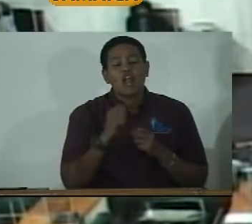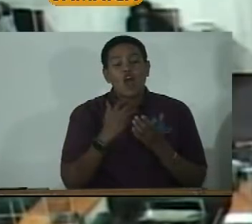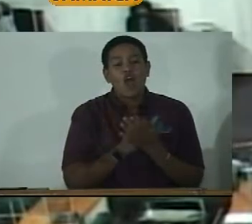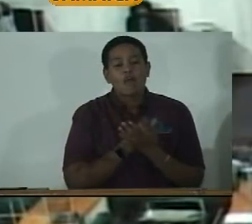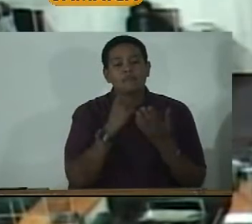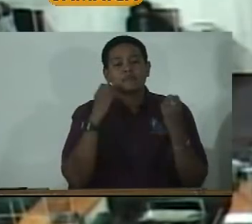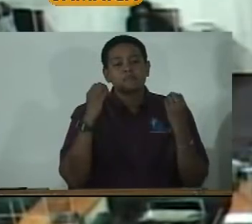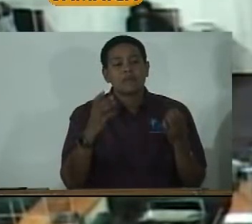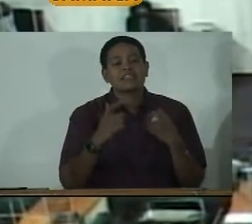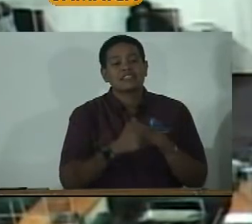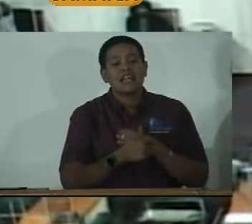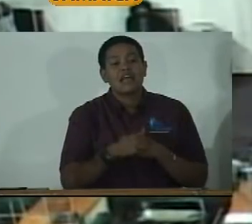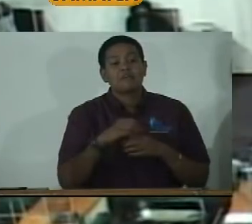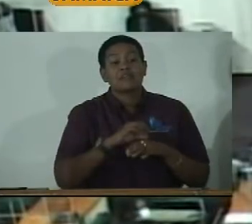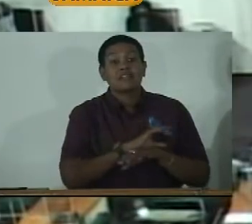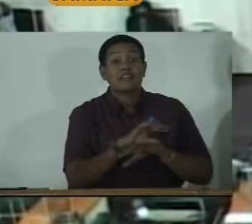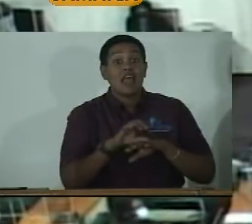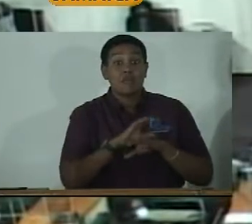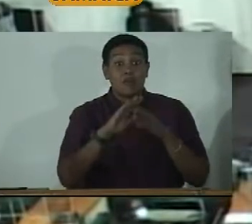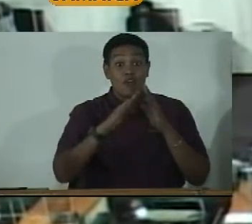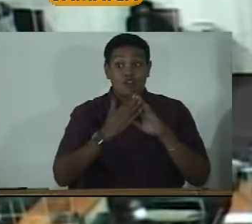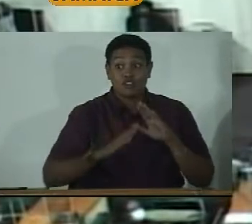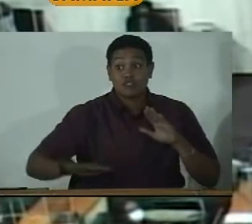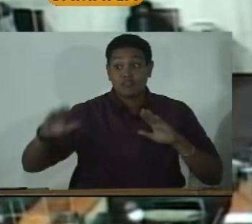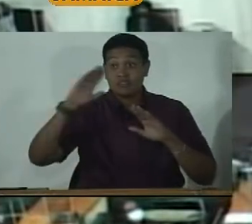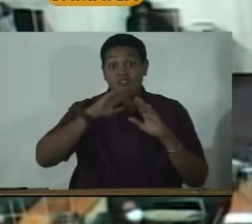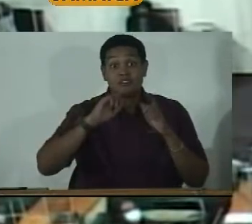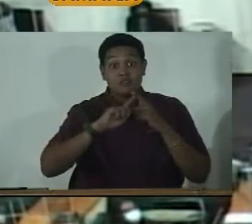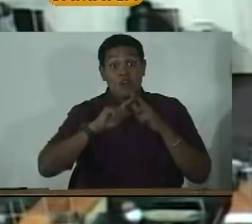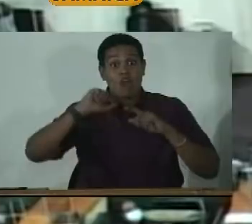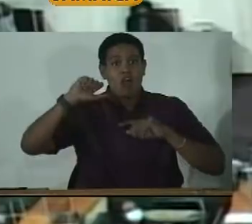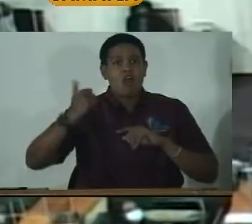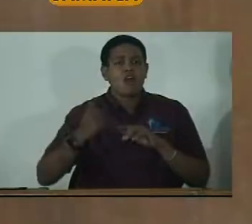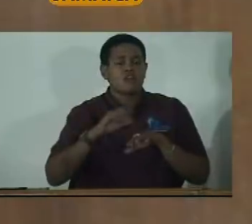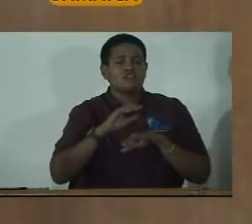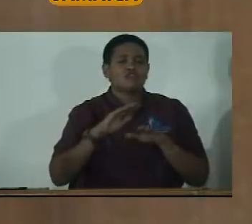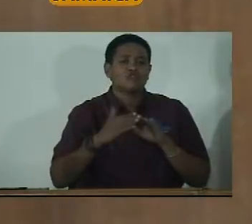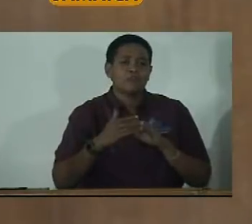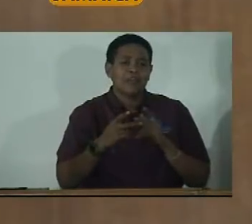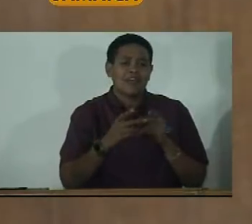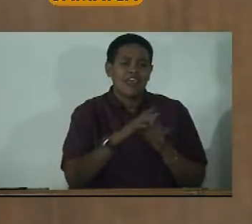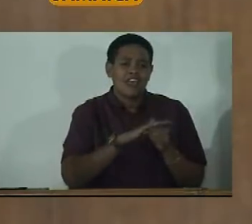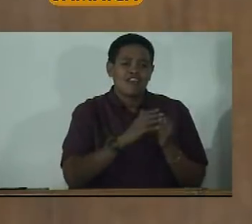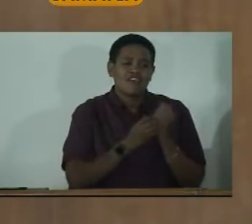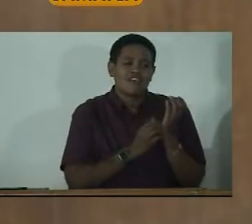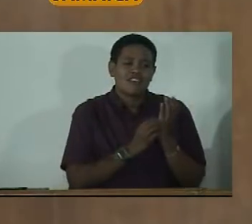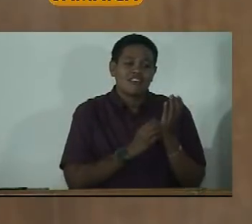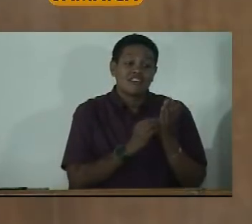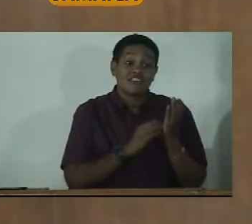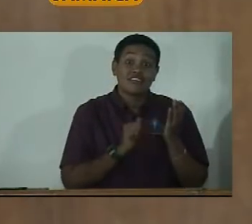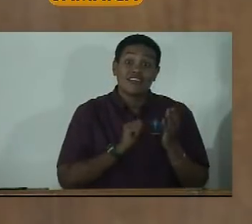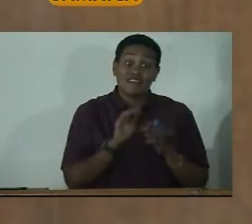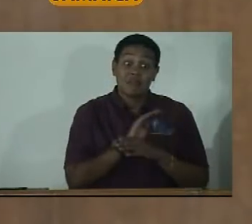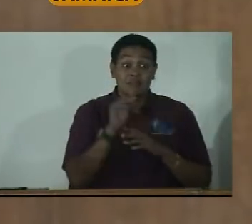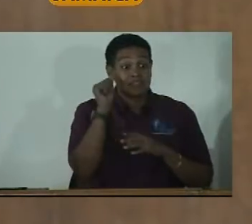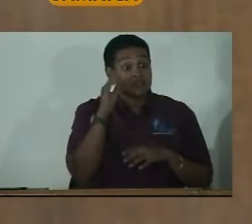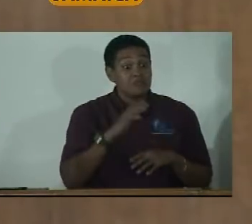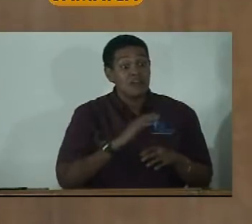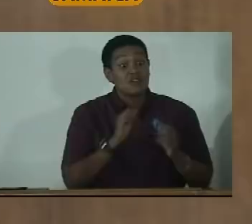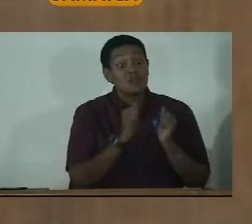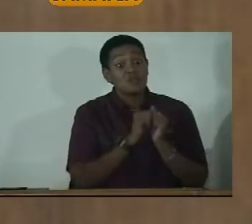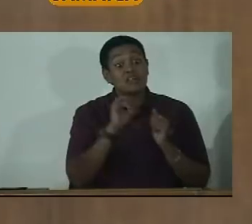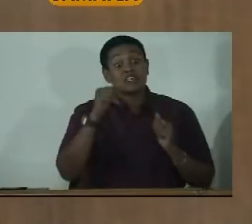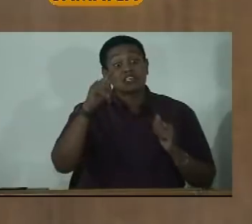many times within the Caribbean and other places for Jamaicans. I myself, as a businessman, have been on tours of JAMPRO